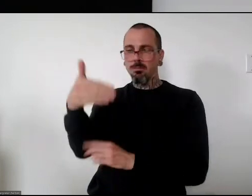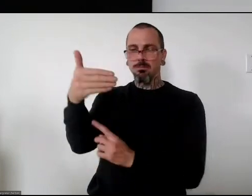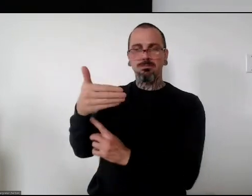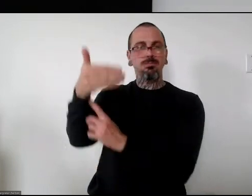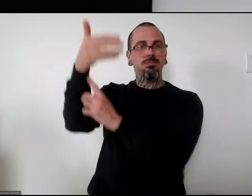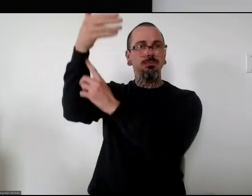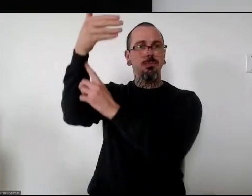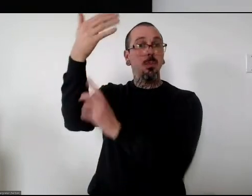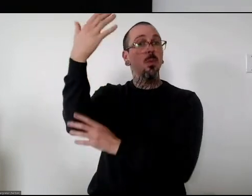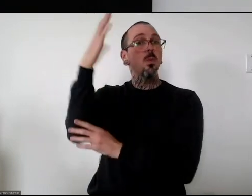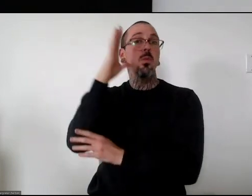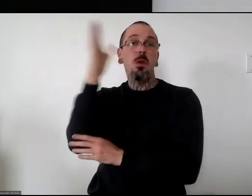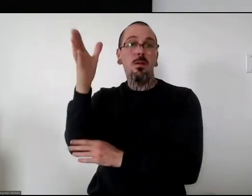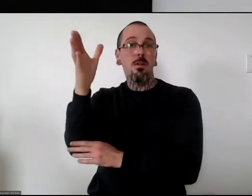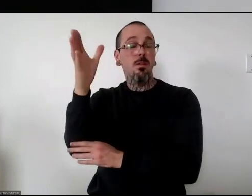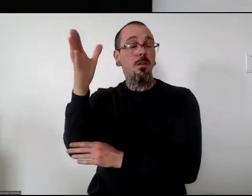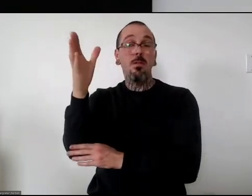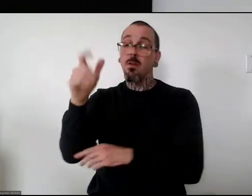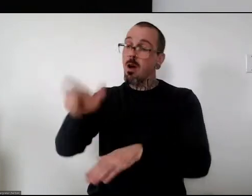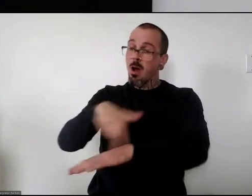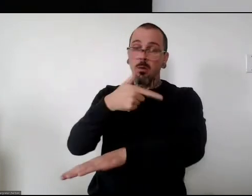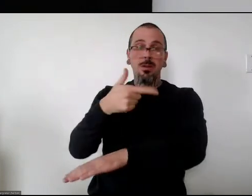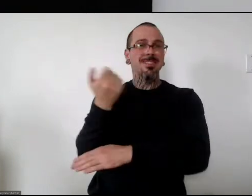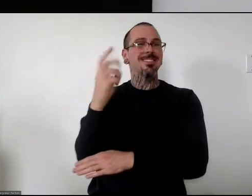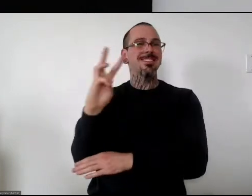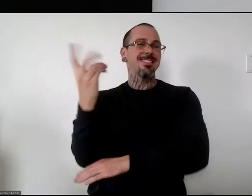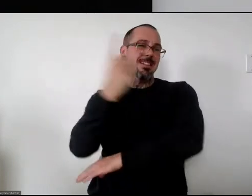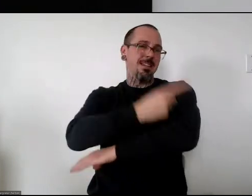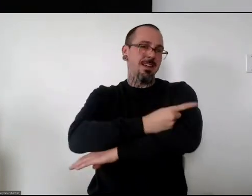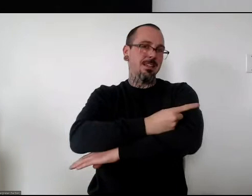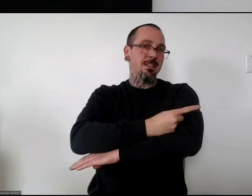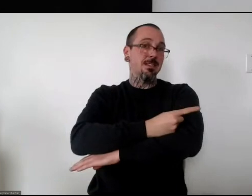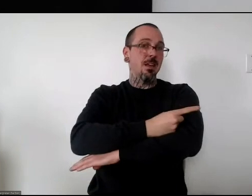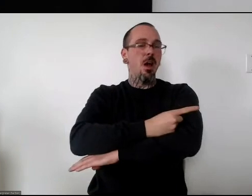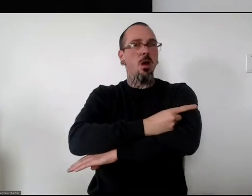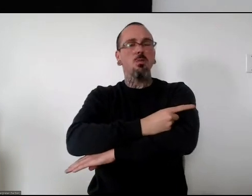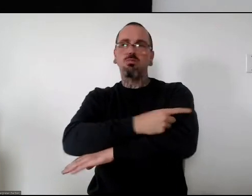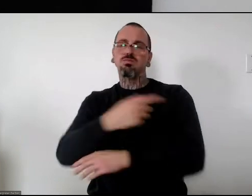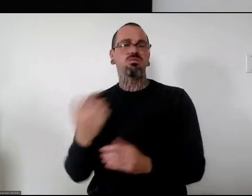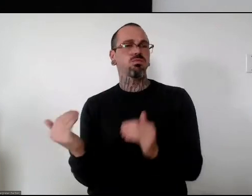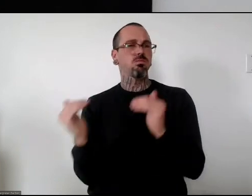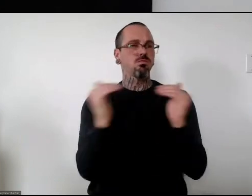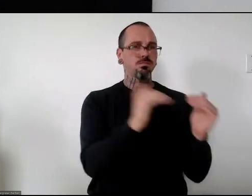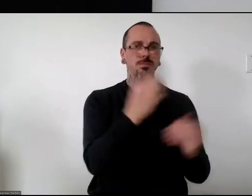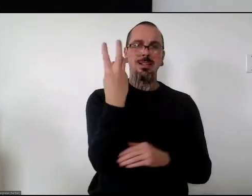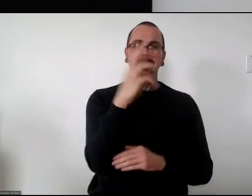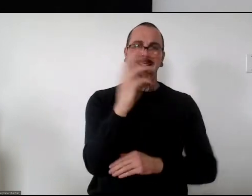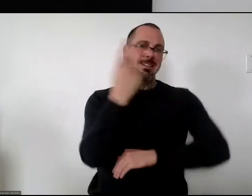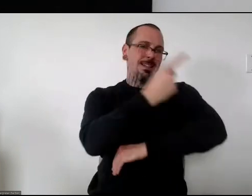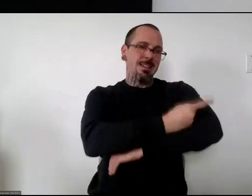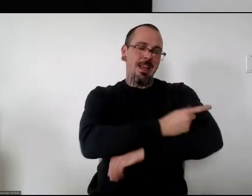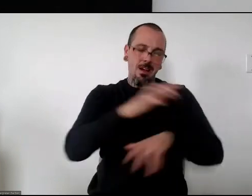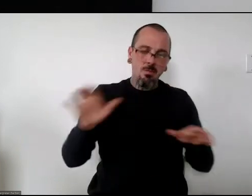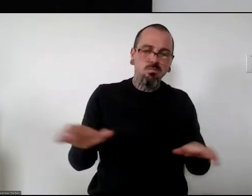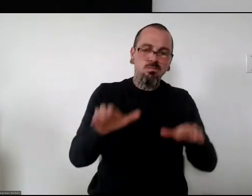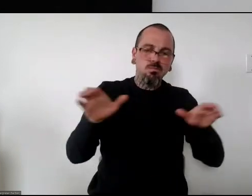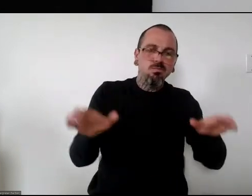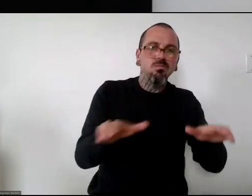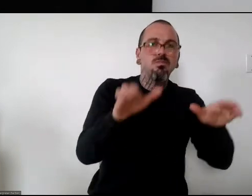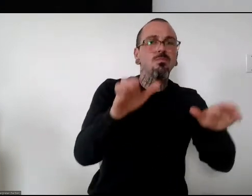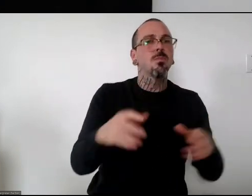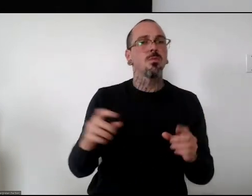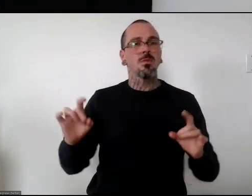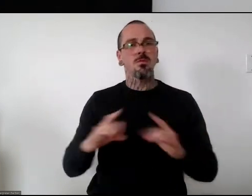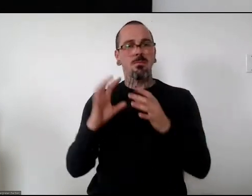against gender-based violence. To officially mark the beginning of our ceremony today, I'd like to call on